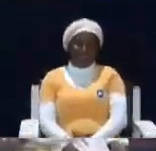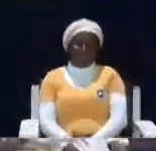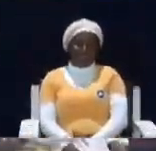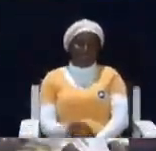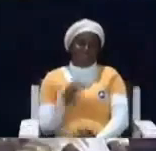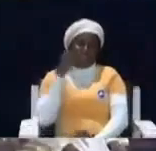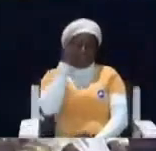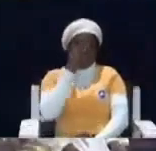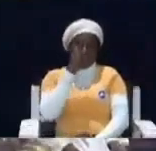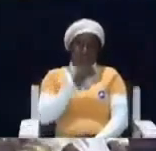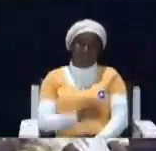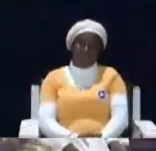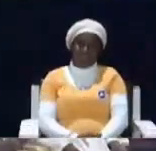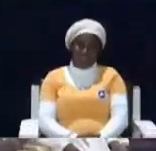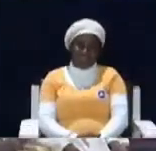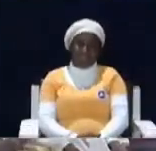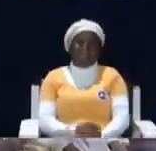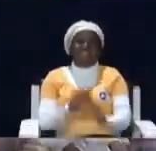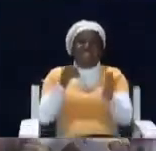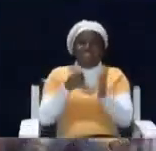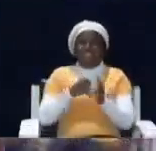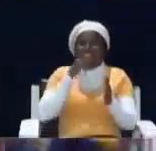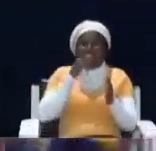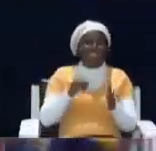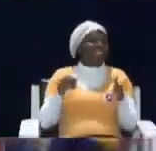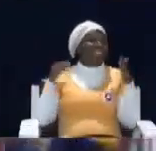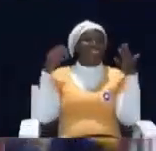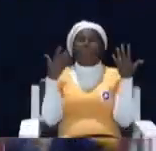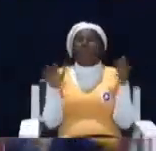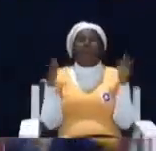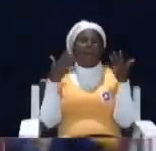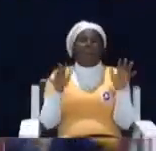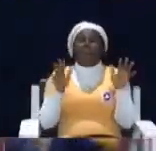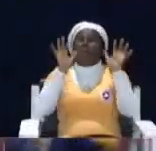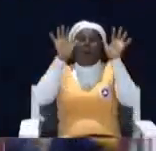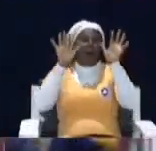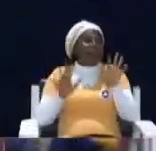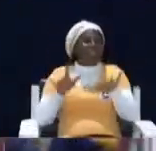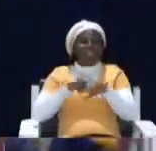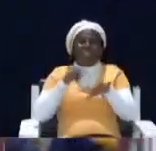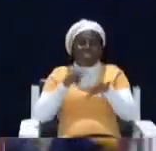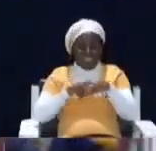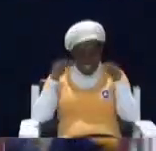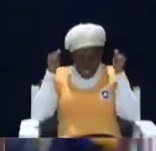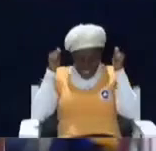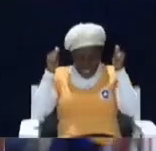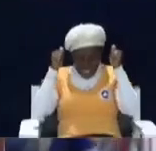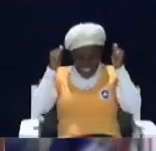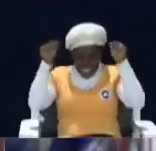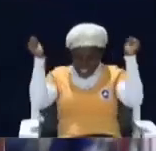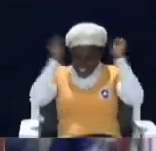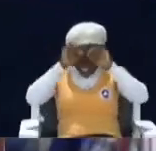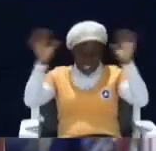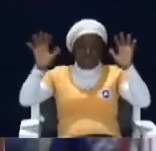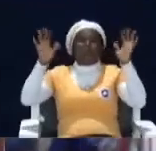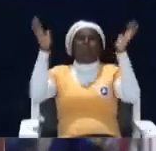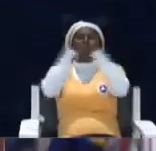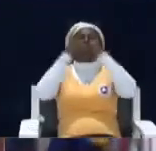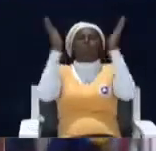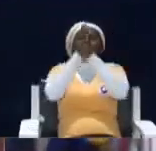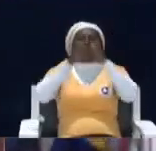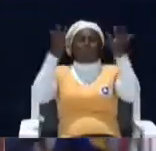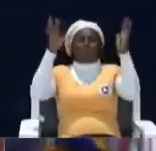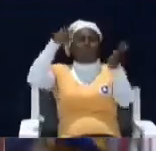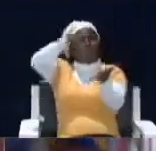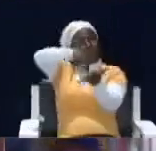It's been an awesome harvest of miracles, signs, and wonders tonight. All over the place, can we give the Lord a